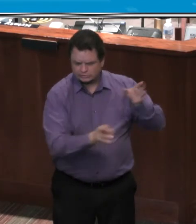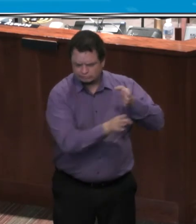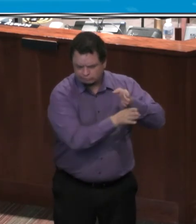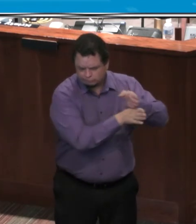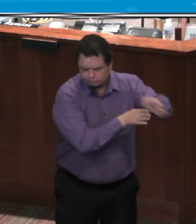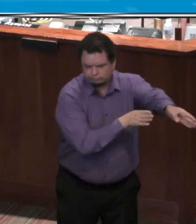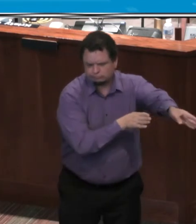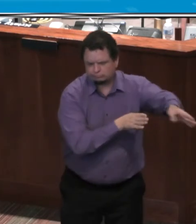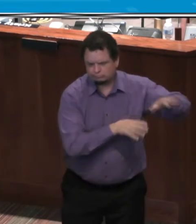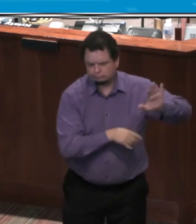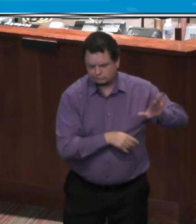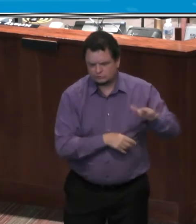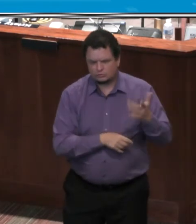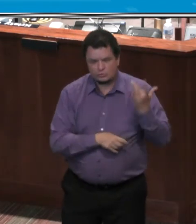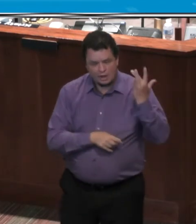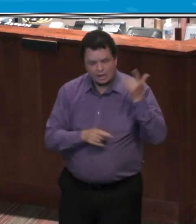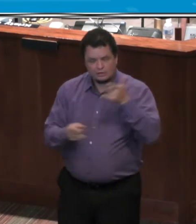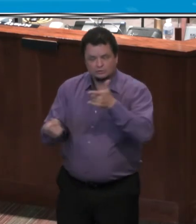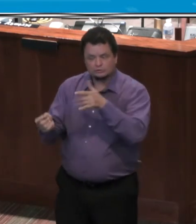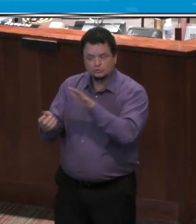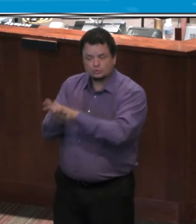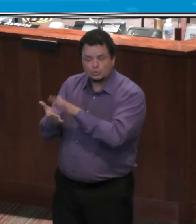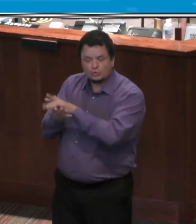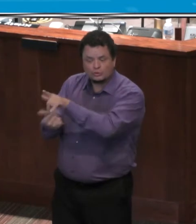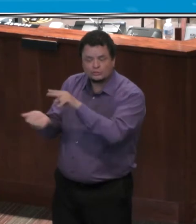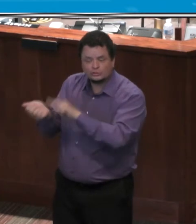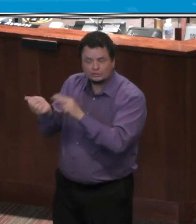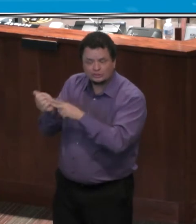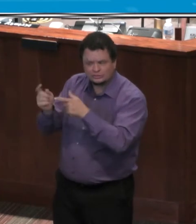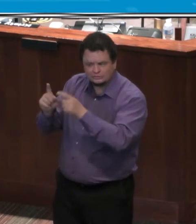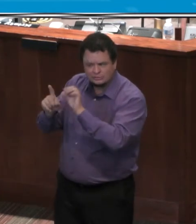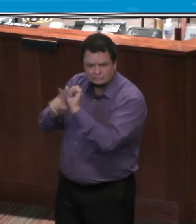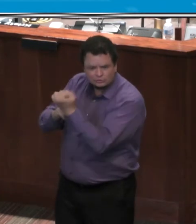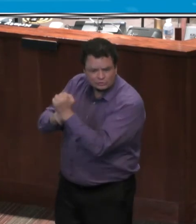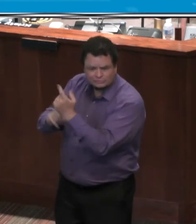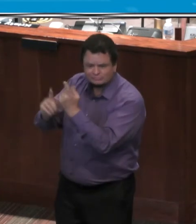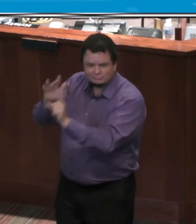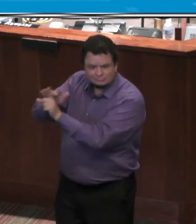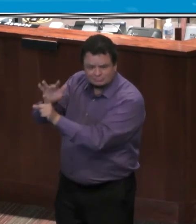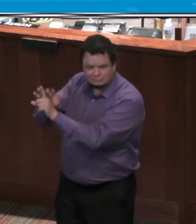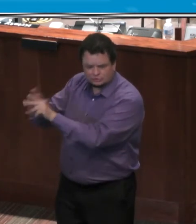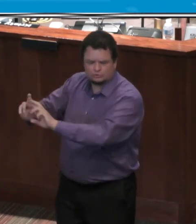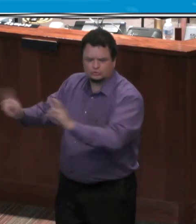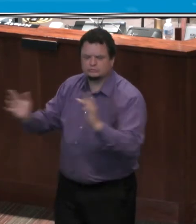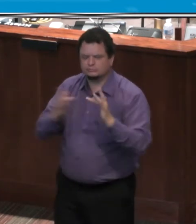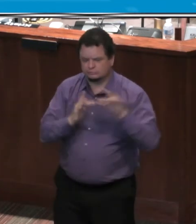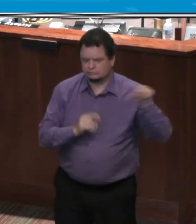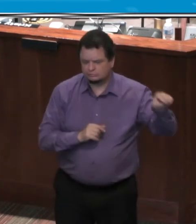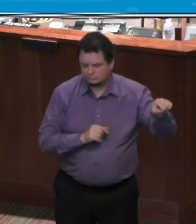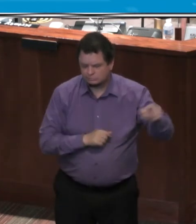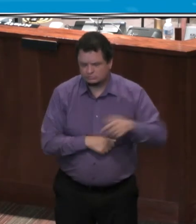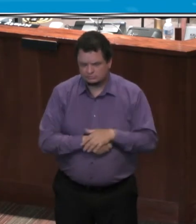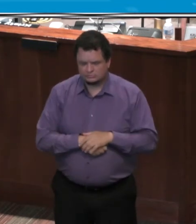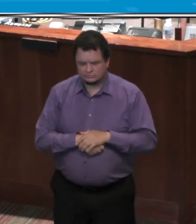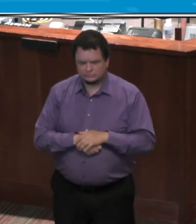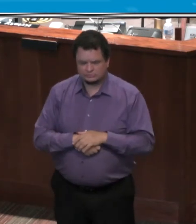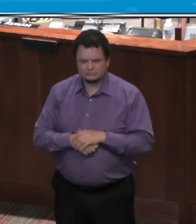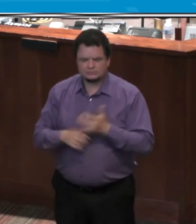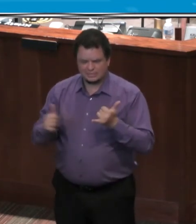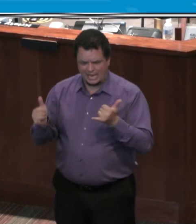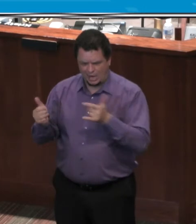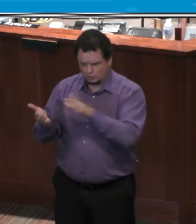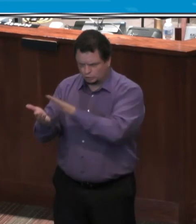school scenario, as well as hiring a full-time school liaison to help encourage those relationships and foster them through this process.